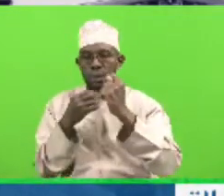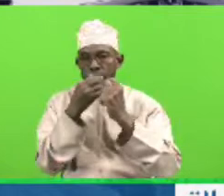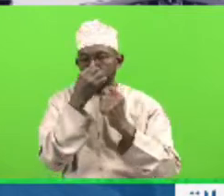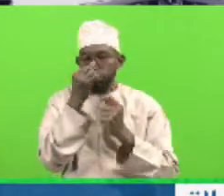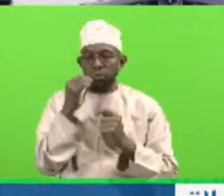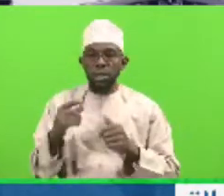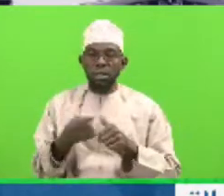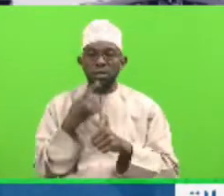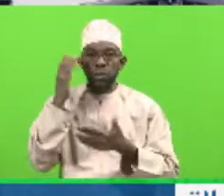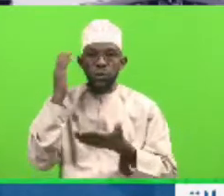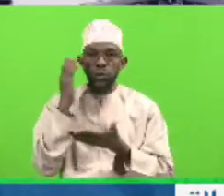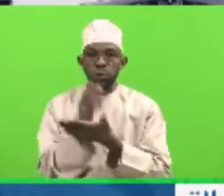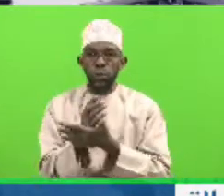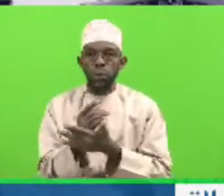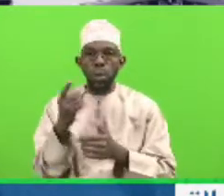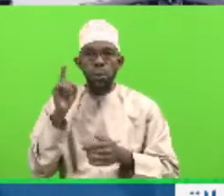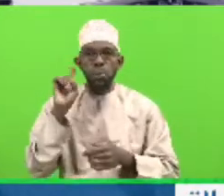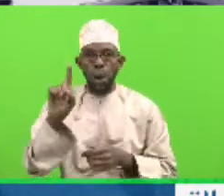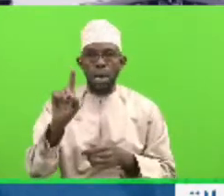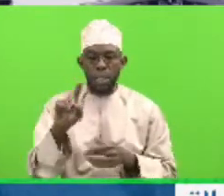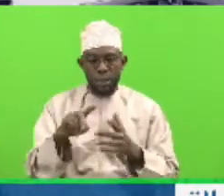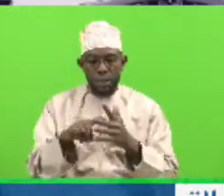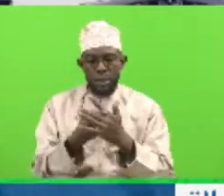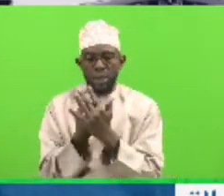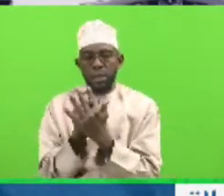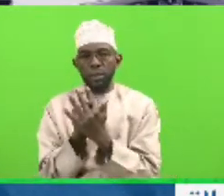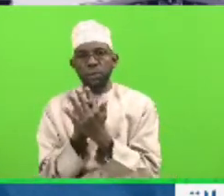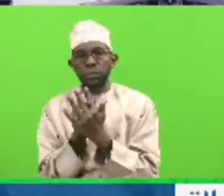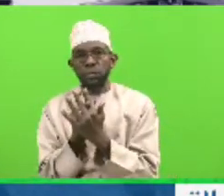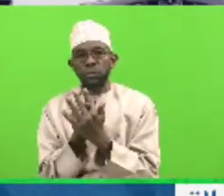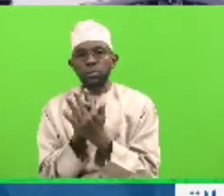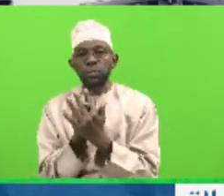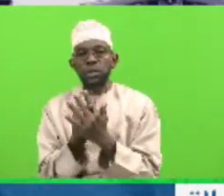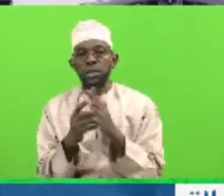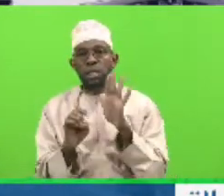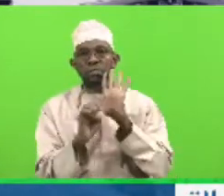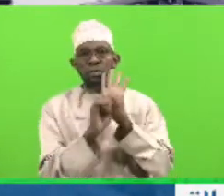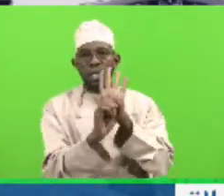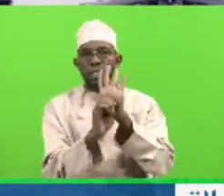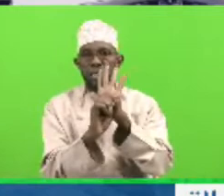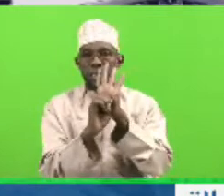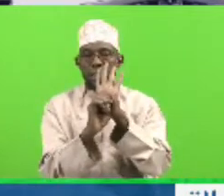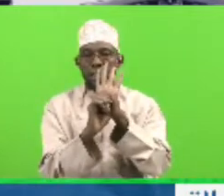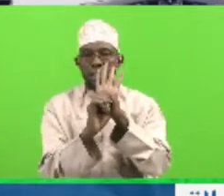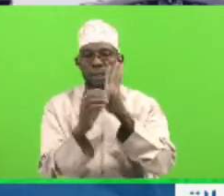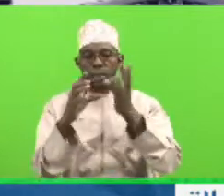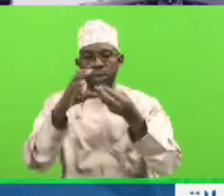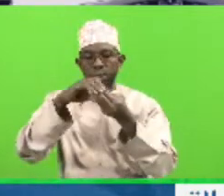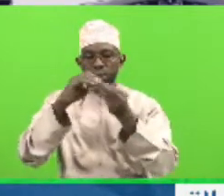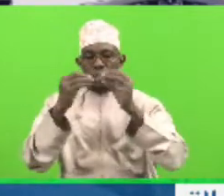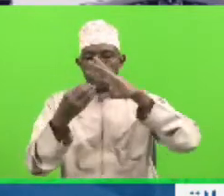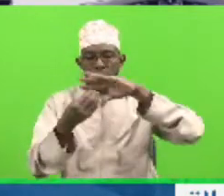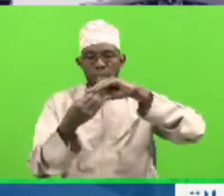The fact that they are the ones who started it is evidence enough. And this is the creator.